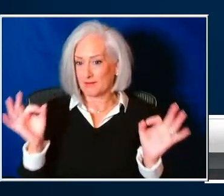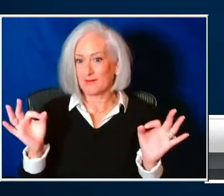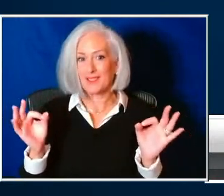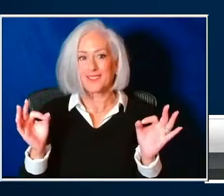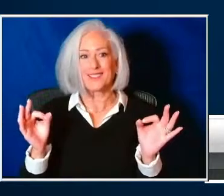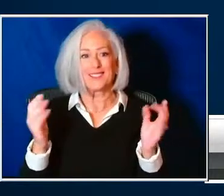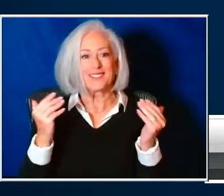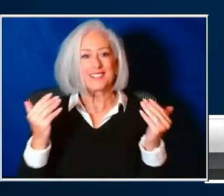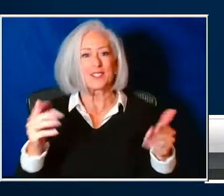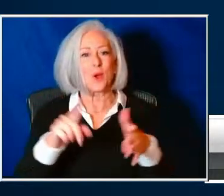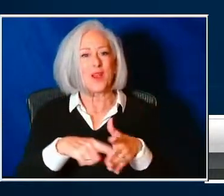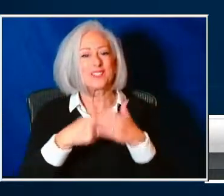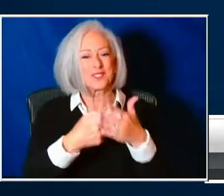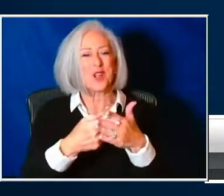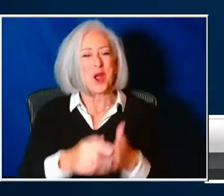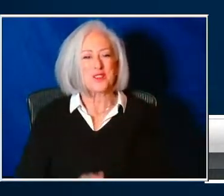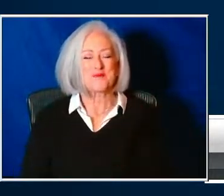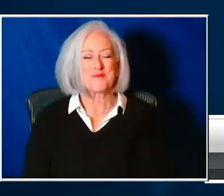started.